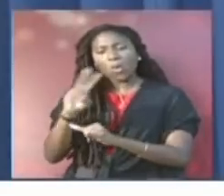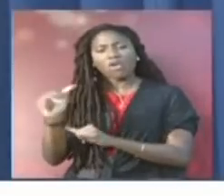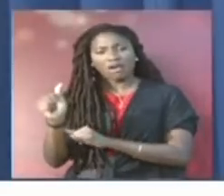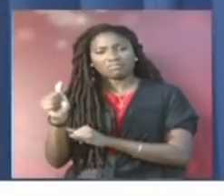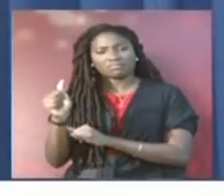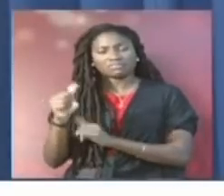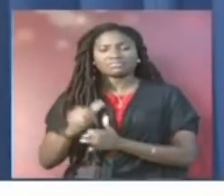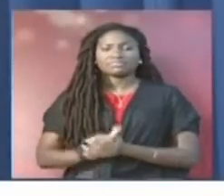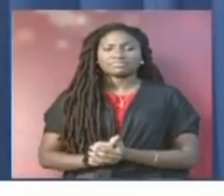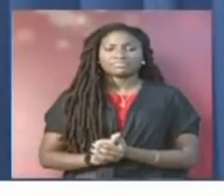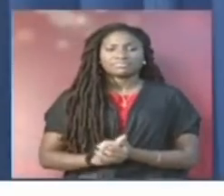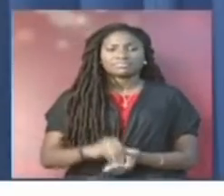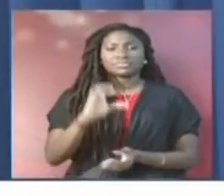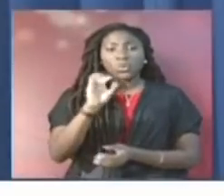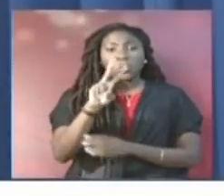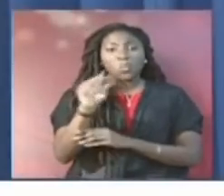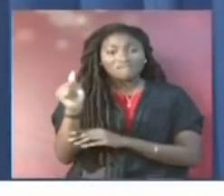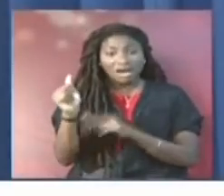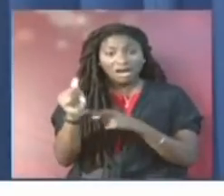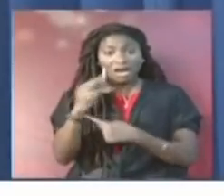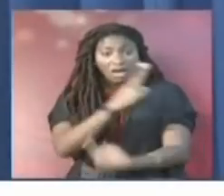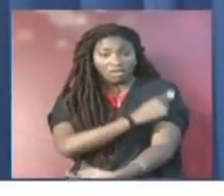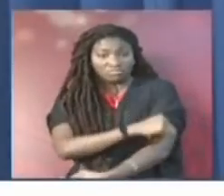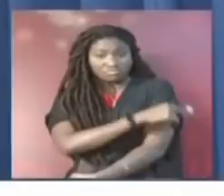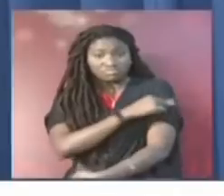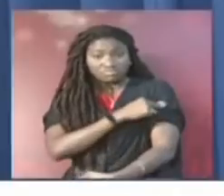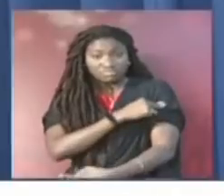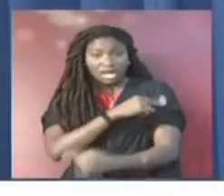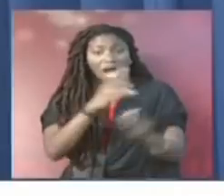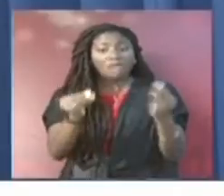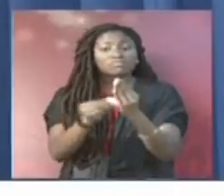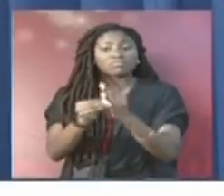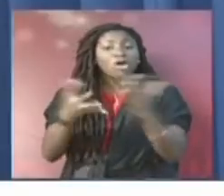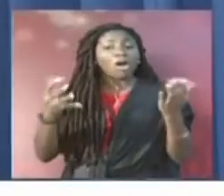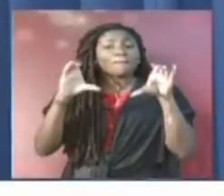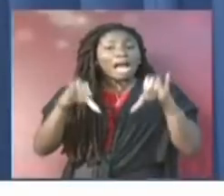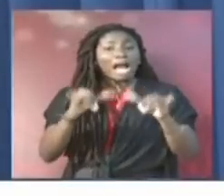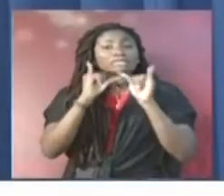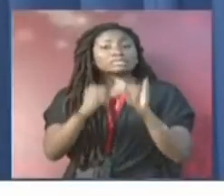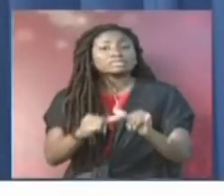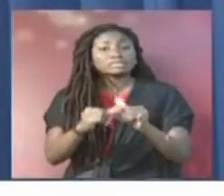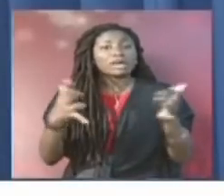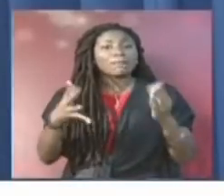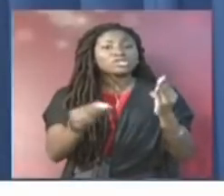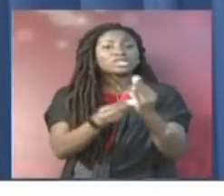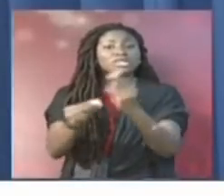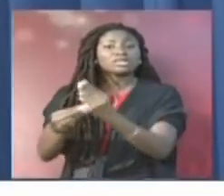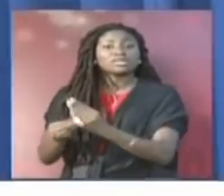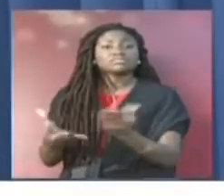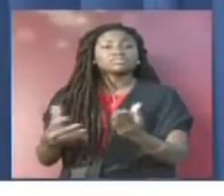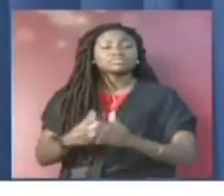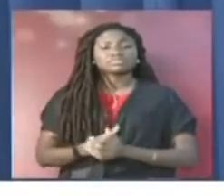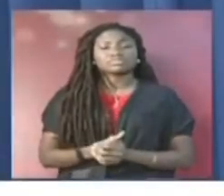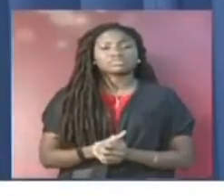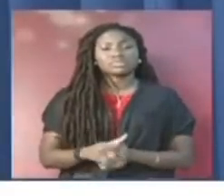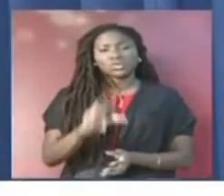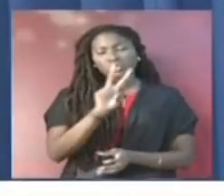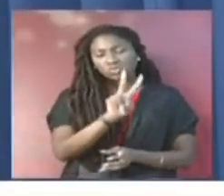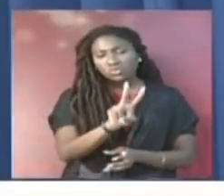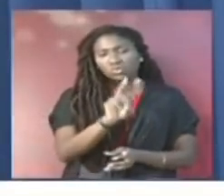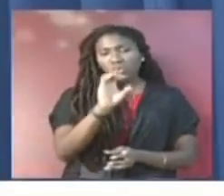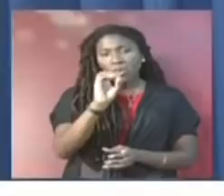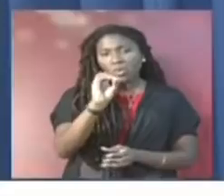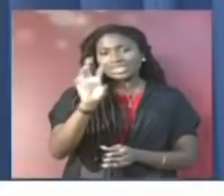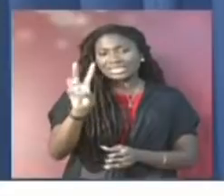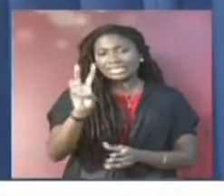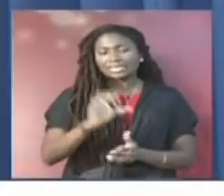ward capacity 150, ICU 18, high dependency unit 38, giving us a total of